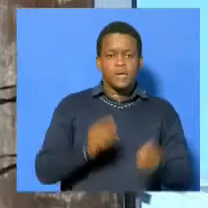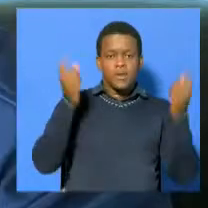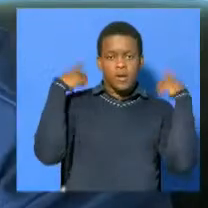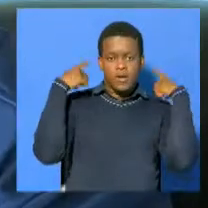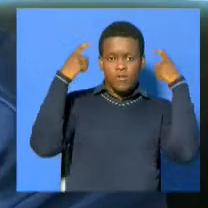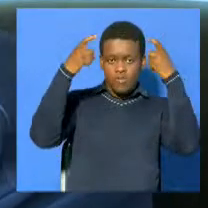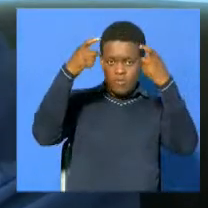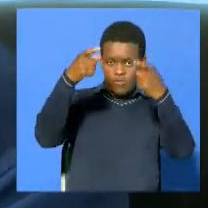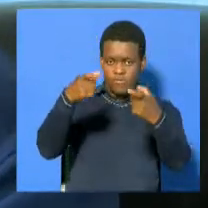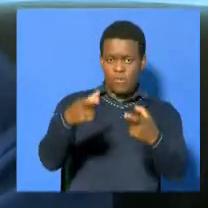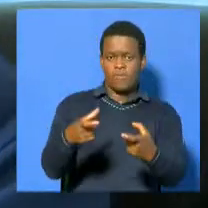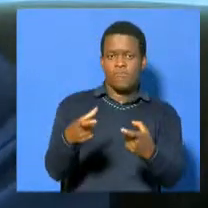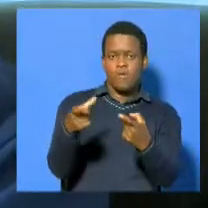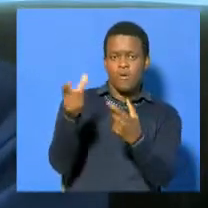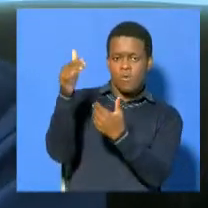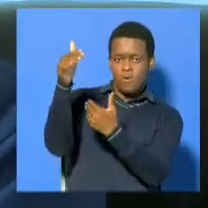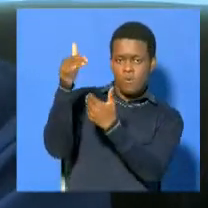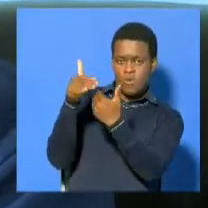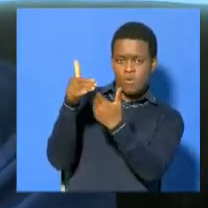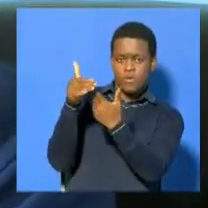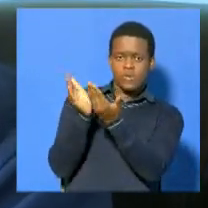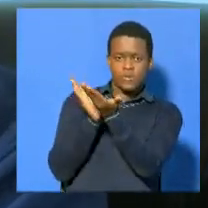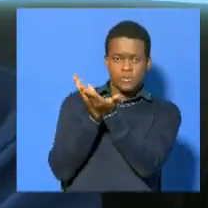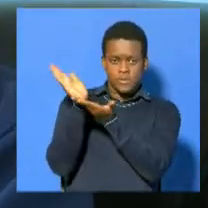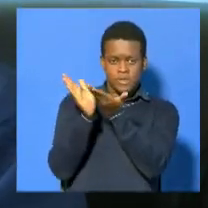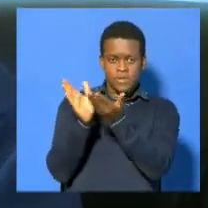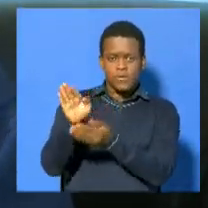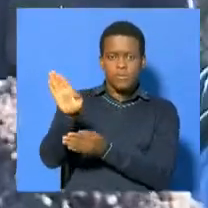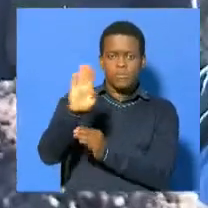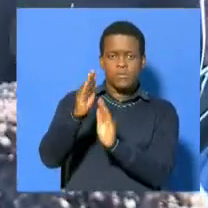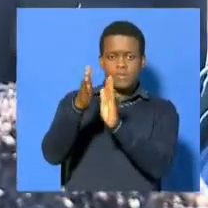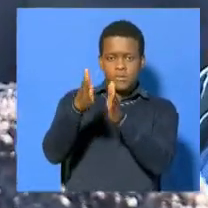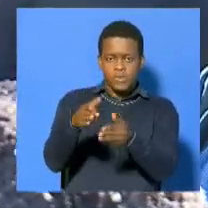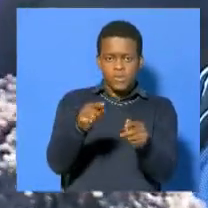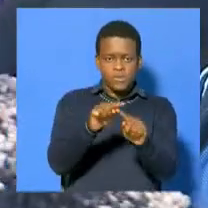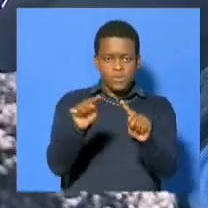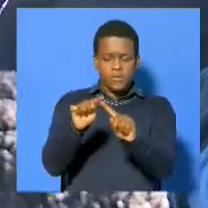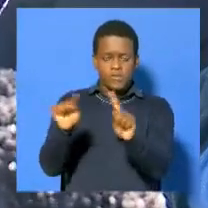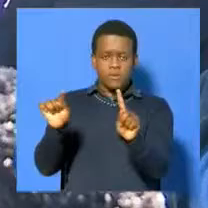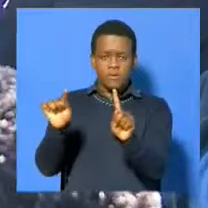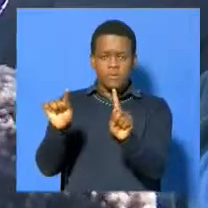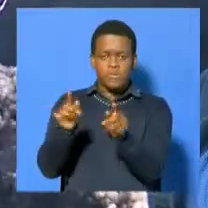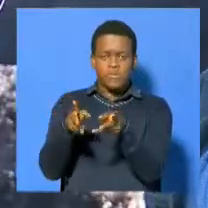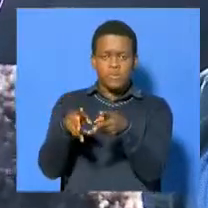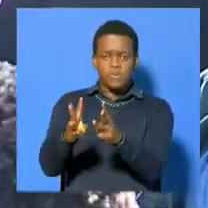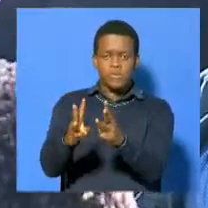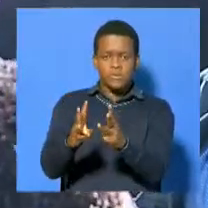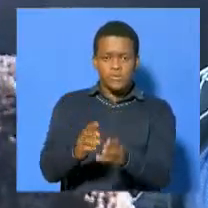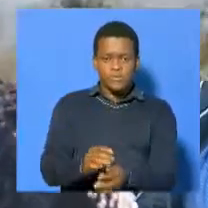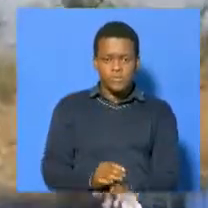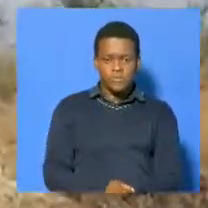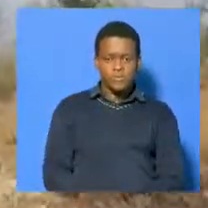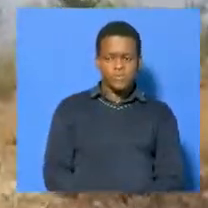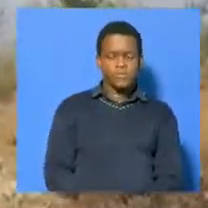Government to improve accessibility of services to the public through a variety of platforms.